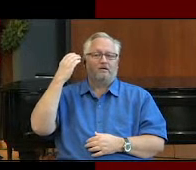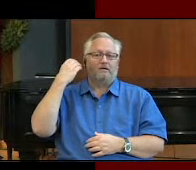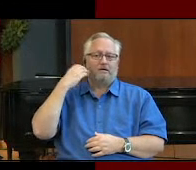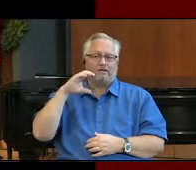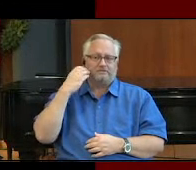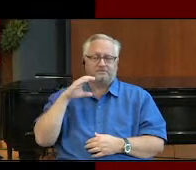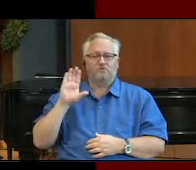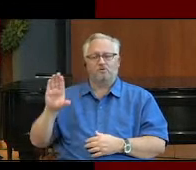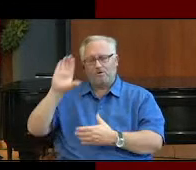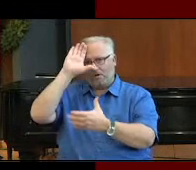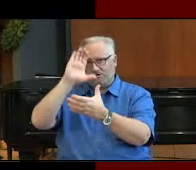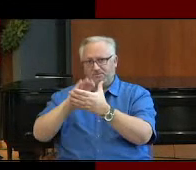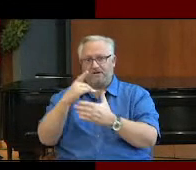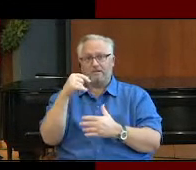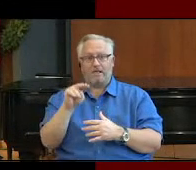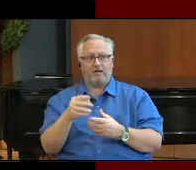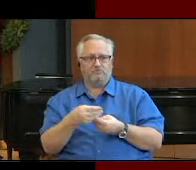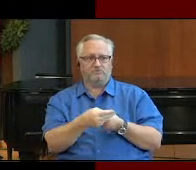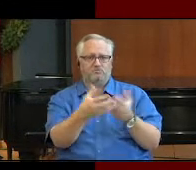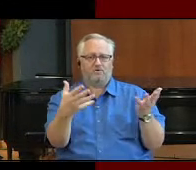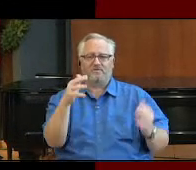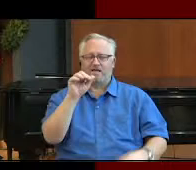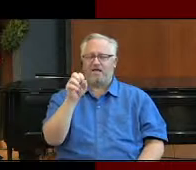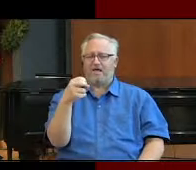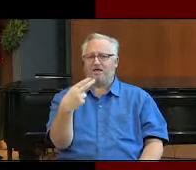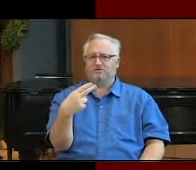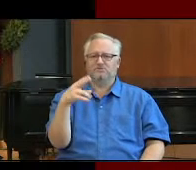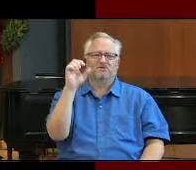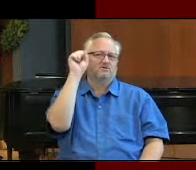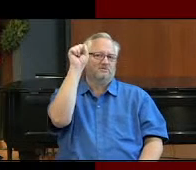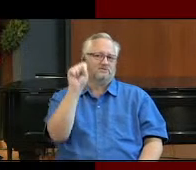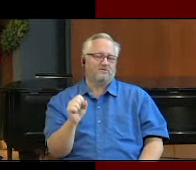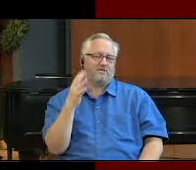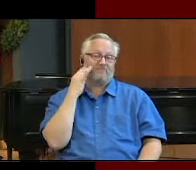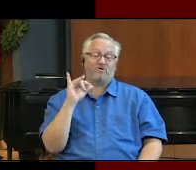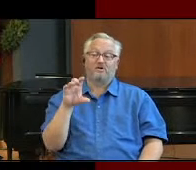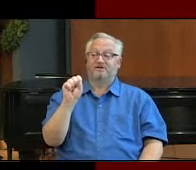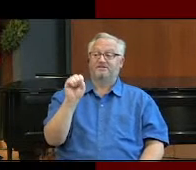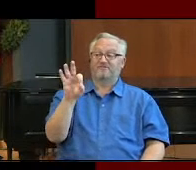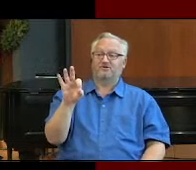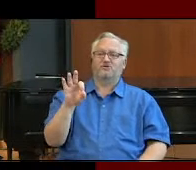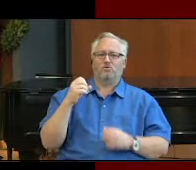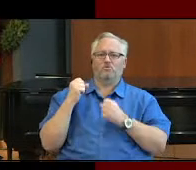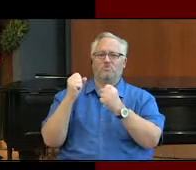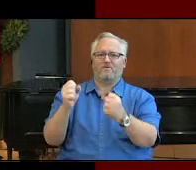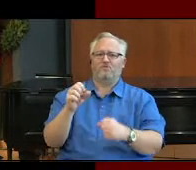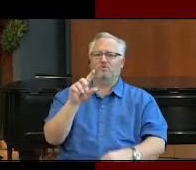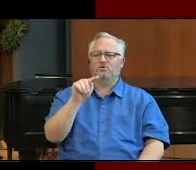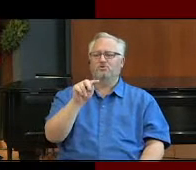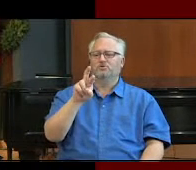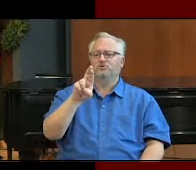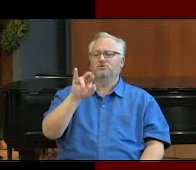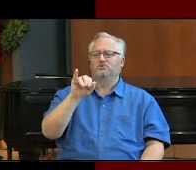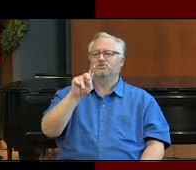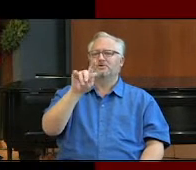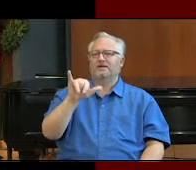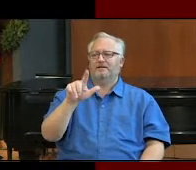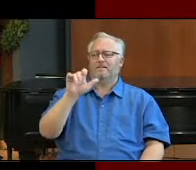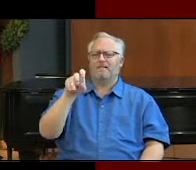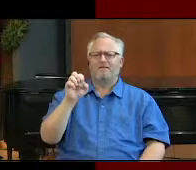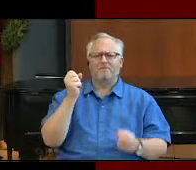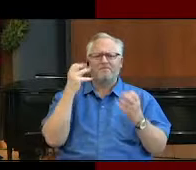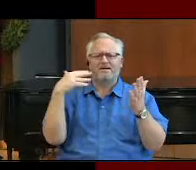at Trinity Lake in Northern California. As we drove from San Francisco to Trinity Lake, we saw thousands of acres